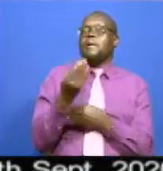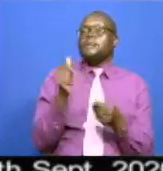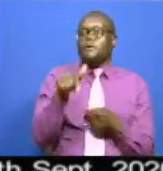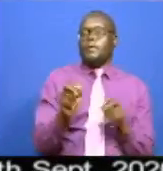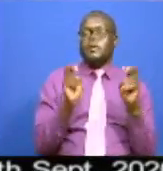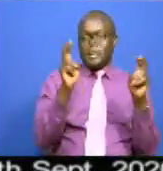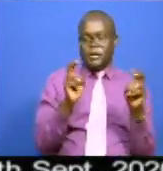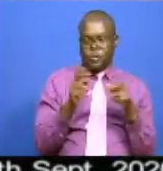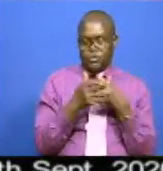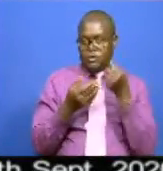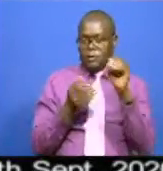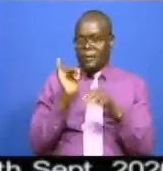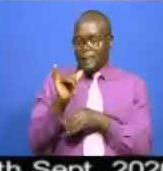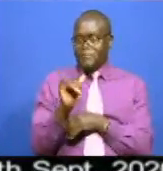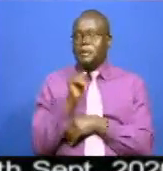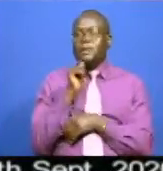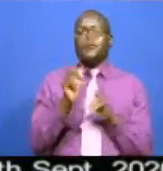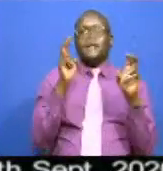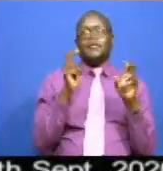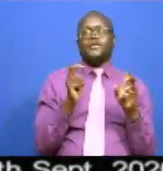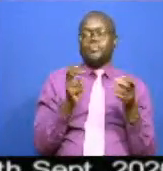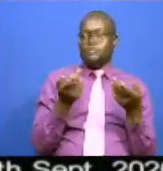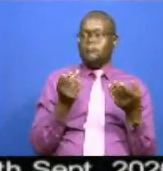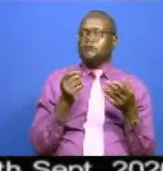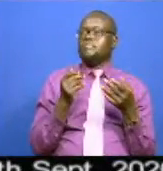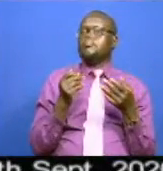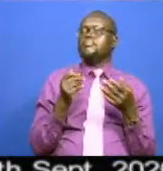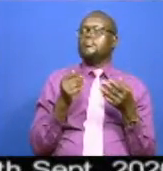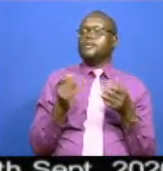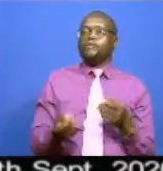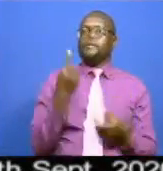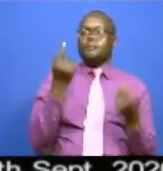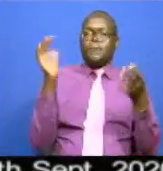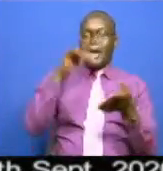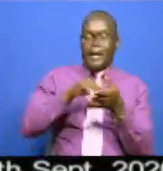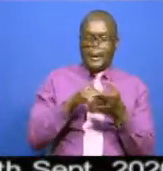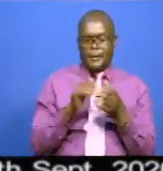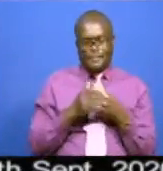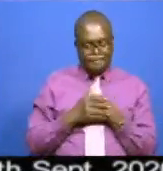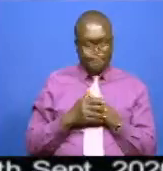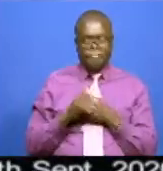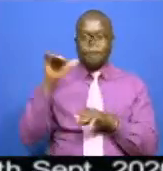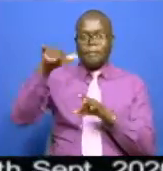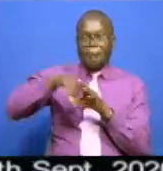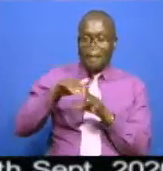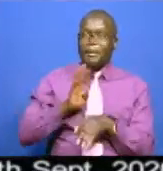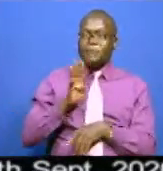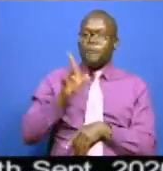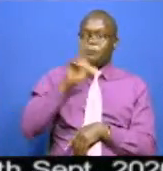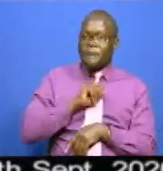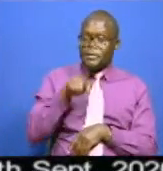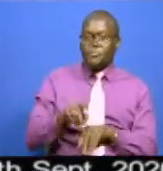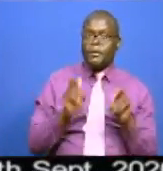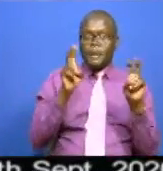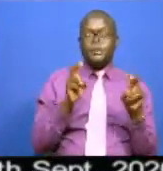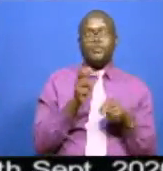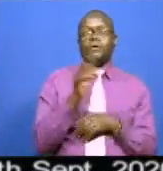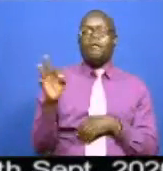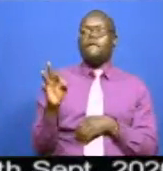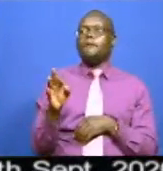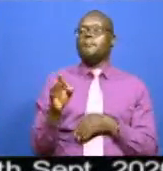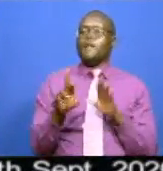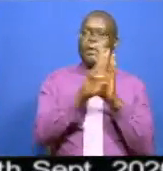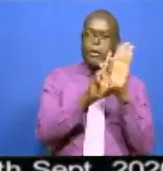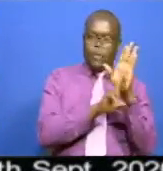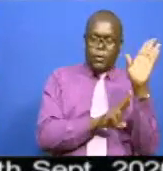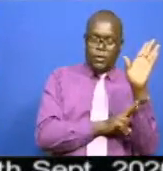issue so that it's not an issue that plagues the House yet again. And because of that, members have spoken to the issue of the perimeters